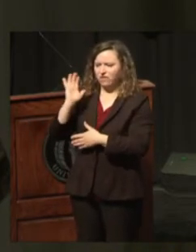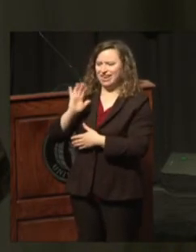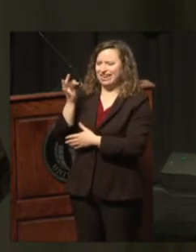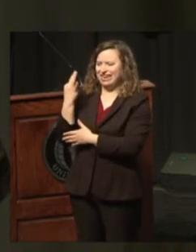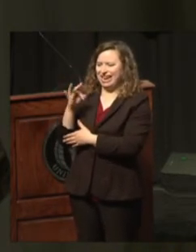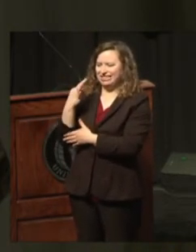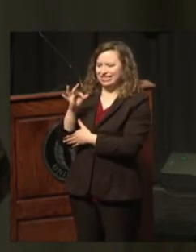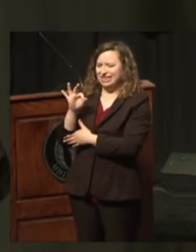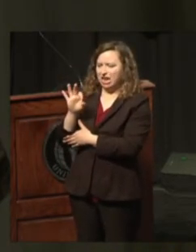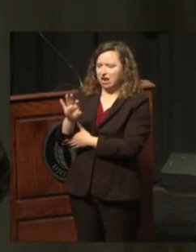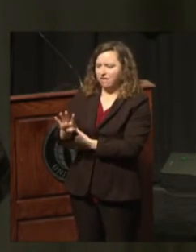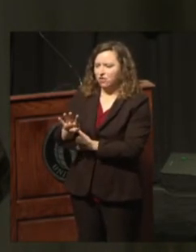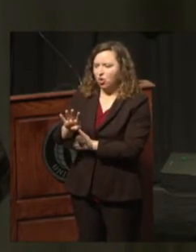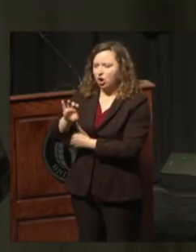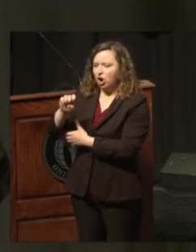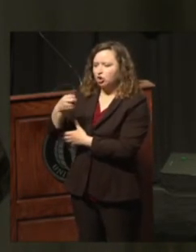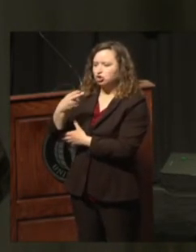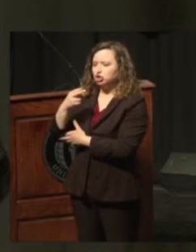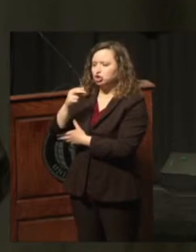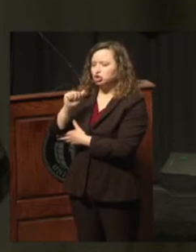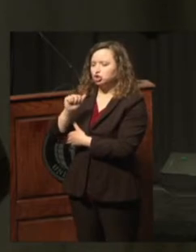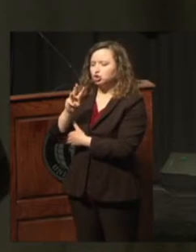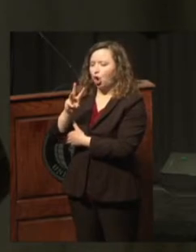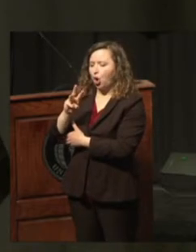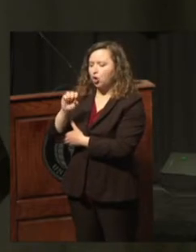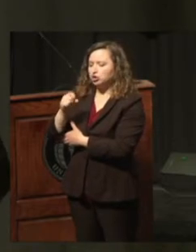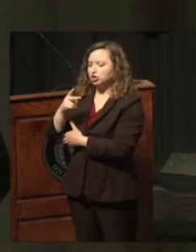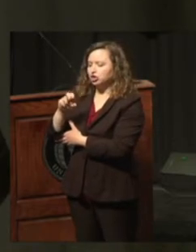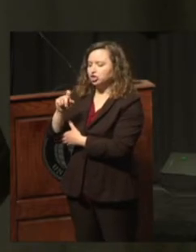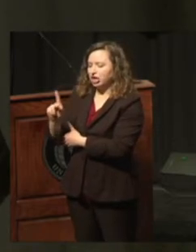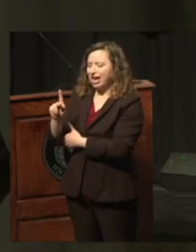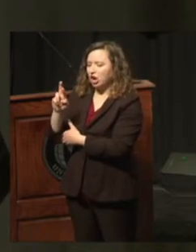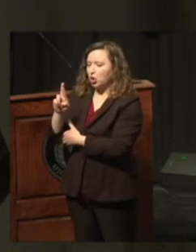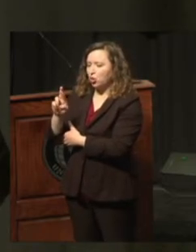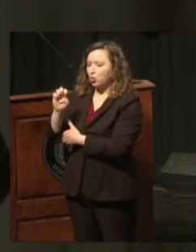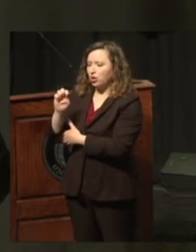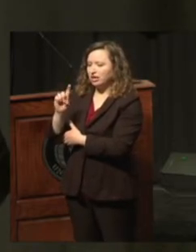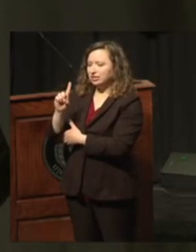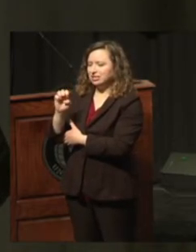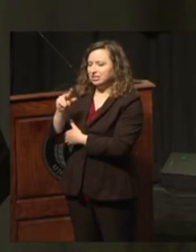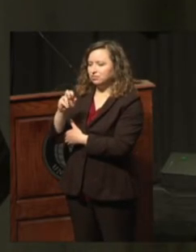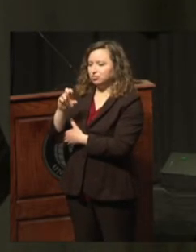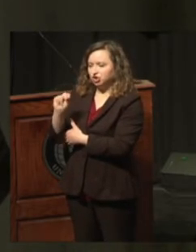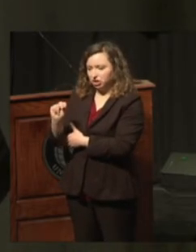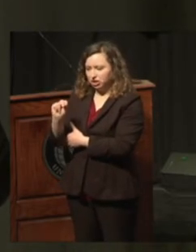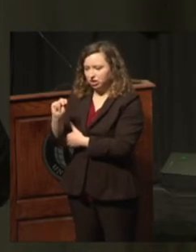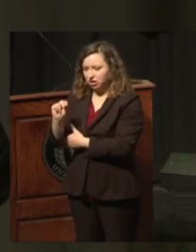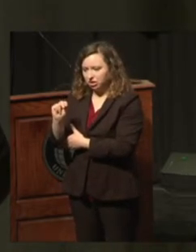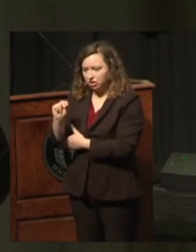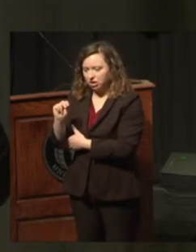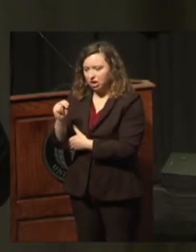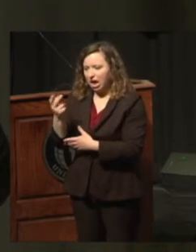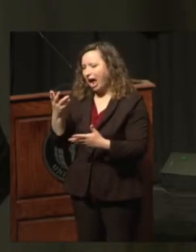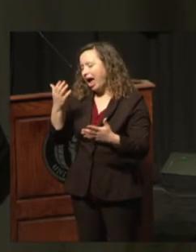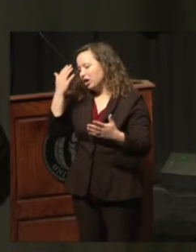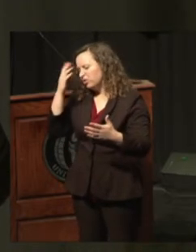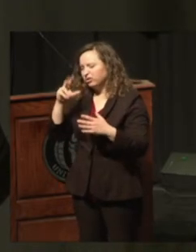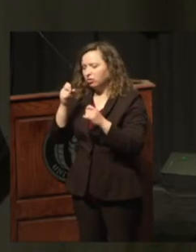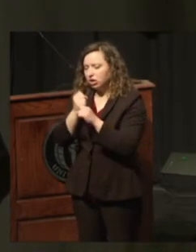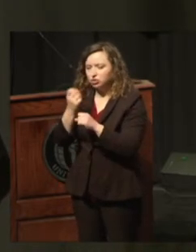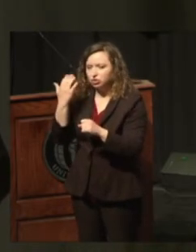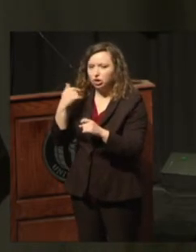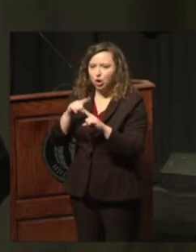1994 called The Shawshank Redemption. Now, it's 30 years ago. The patent on spoilers is over,